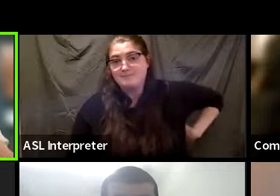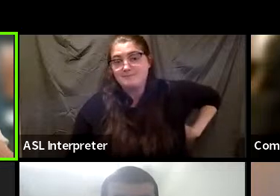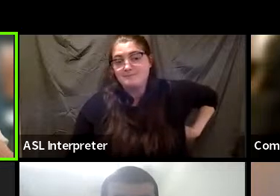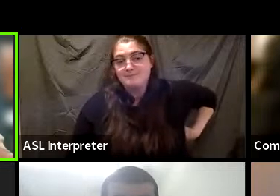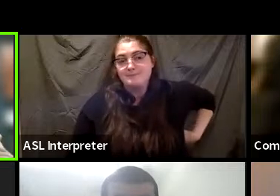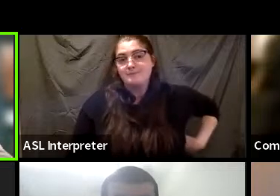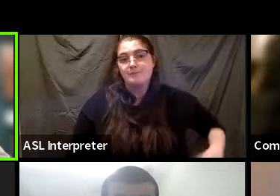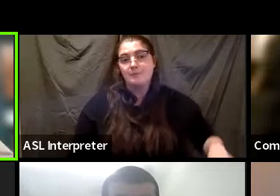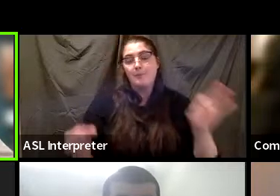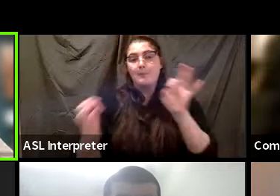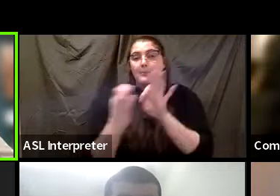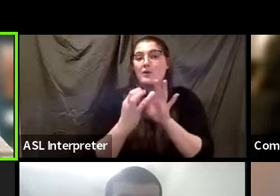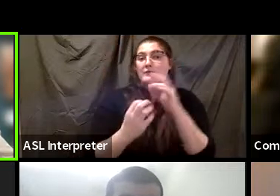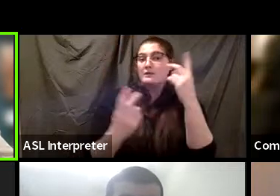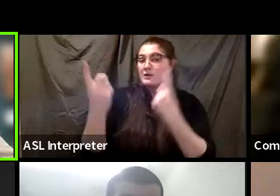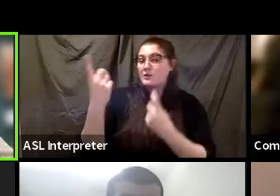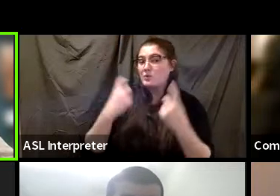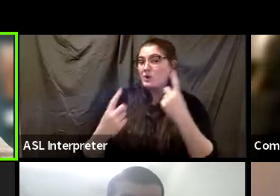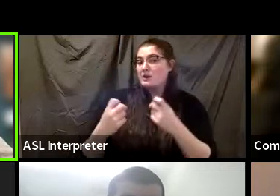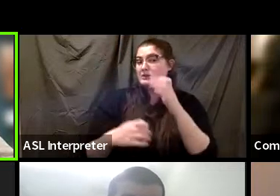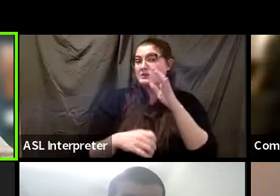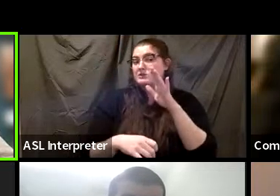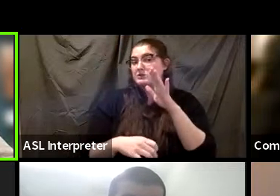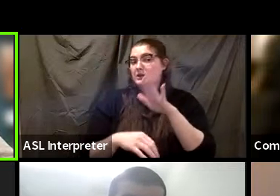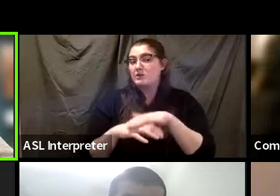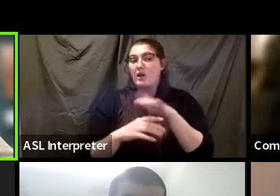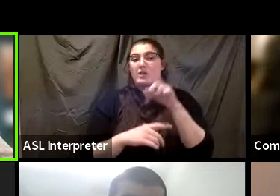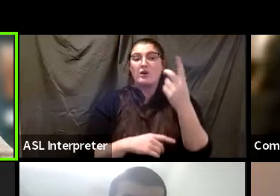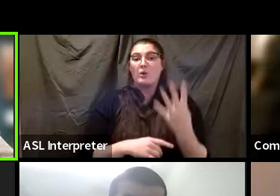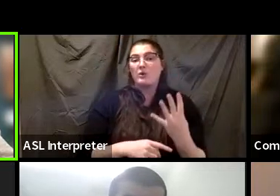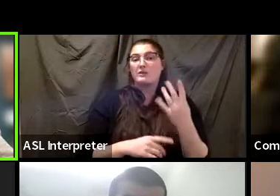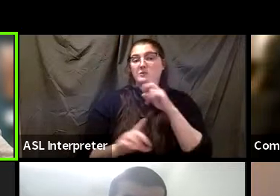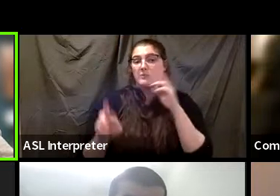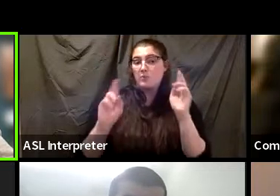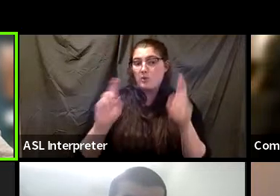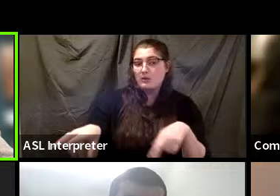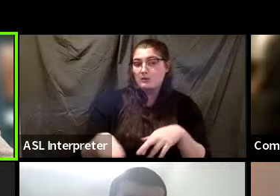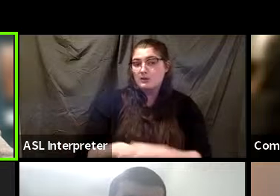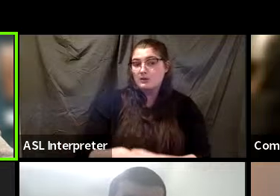Perfect. Are there any questions from the commission on the quarterly report?